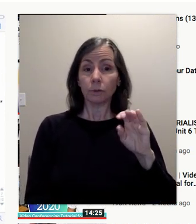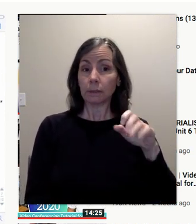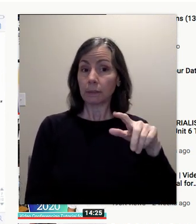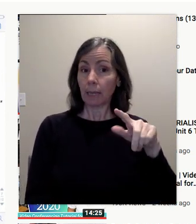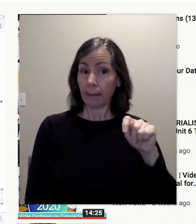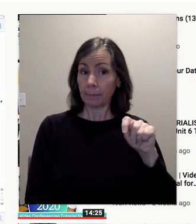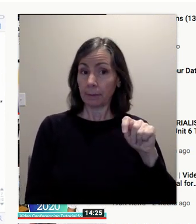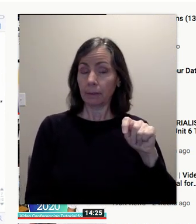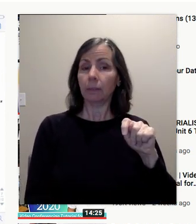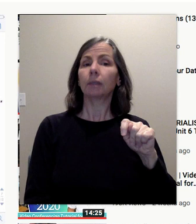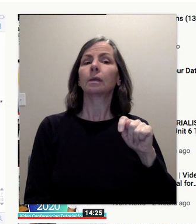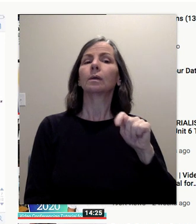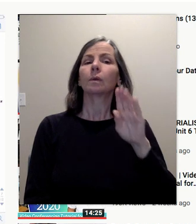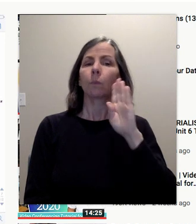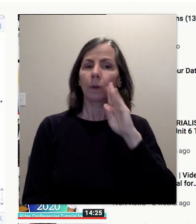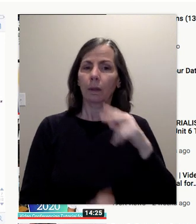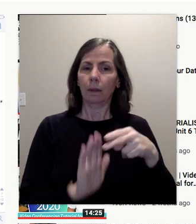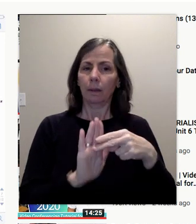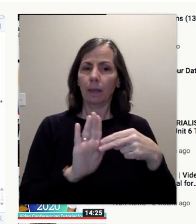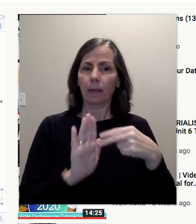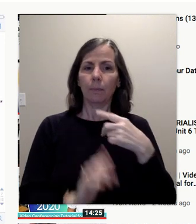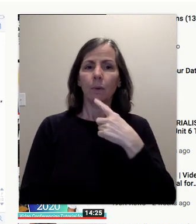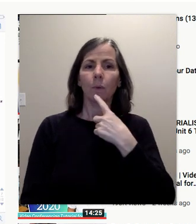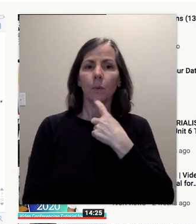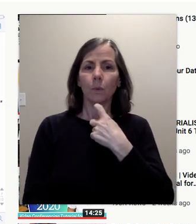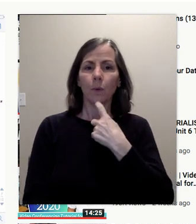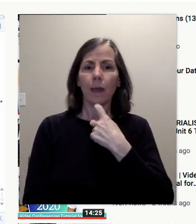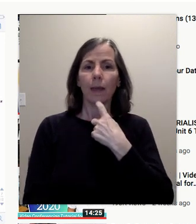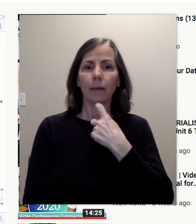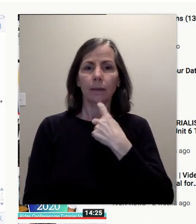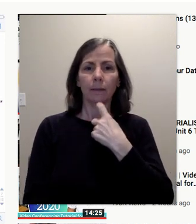That's where our parabola crosses our